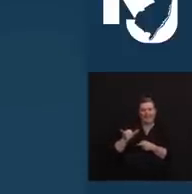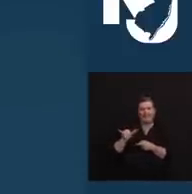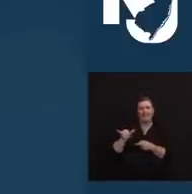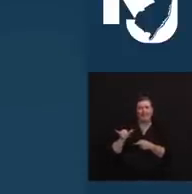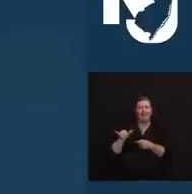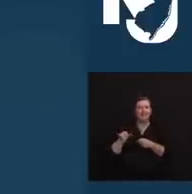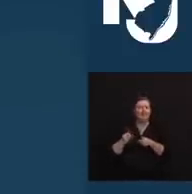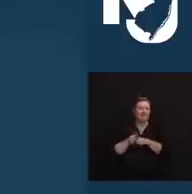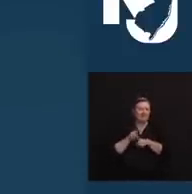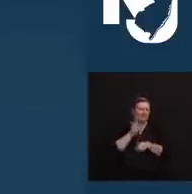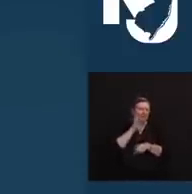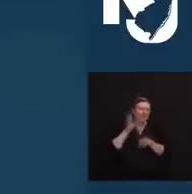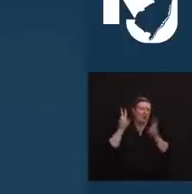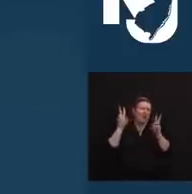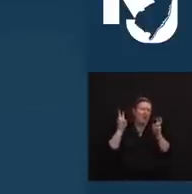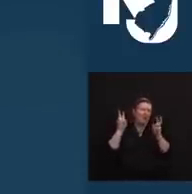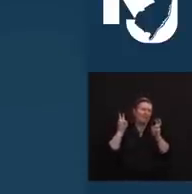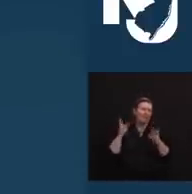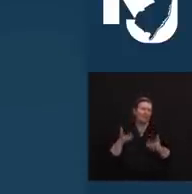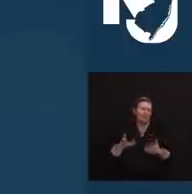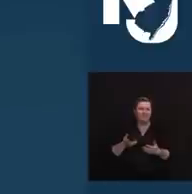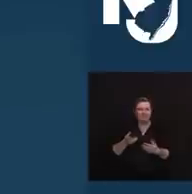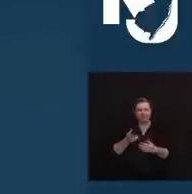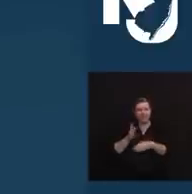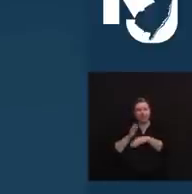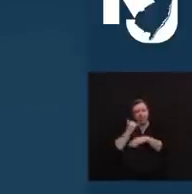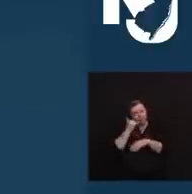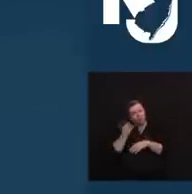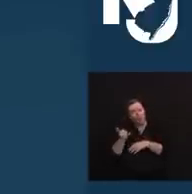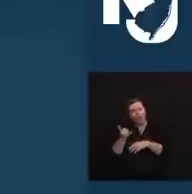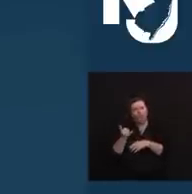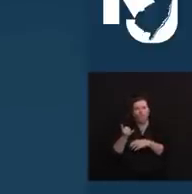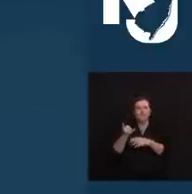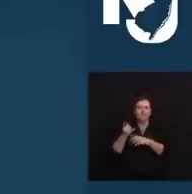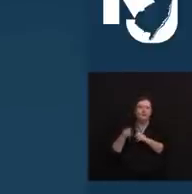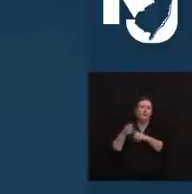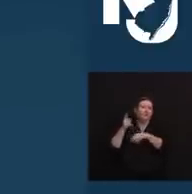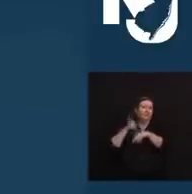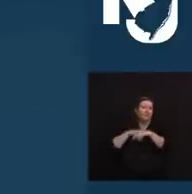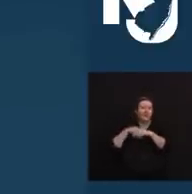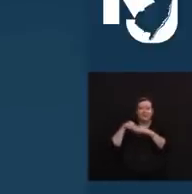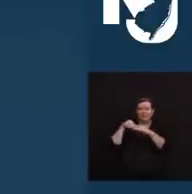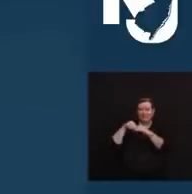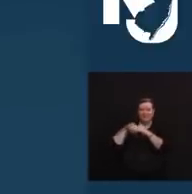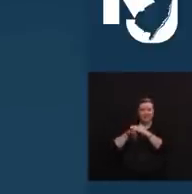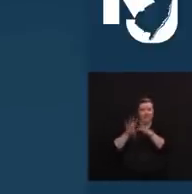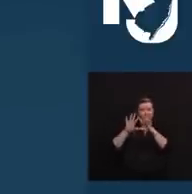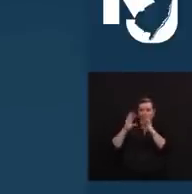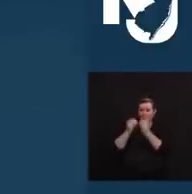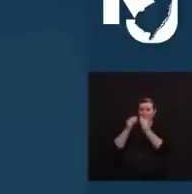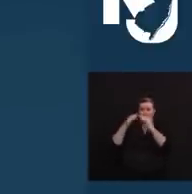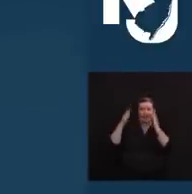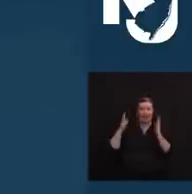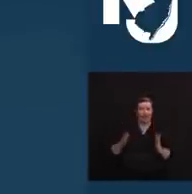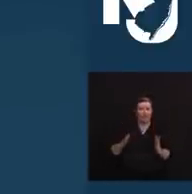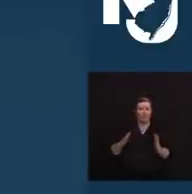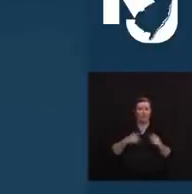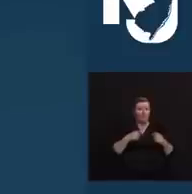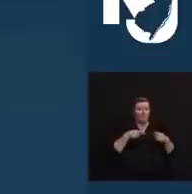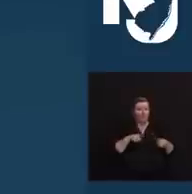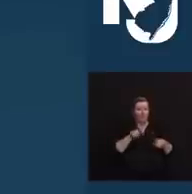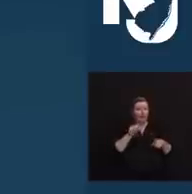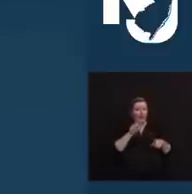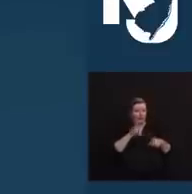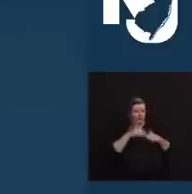Amy reiterated what I'm about to say. In fact, Laura's first day with the Frankels was the day Amy was born. Talk about timing.